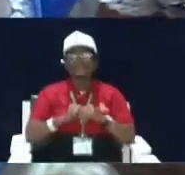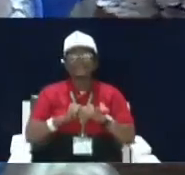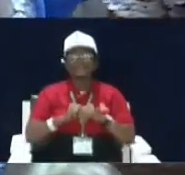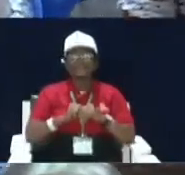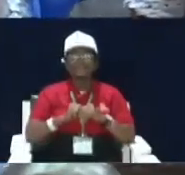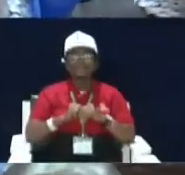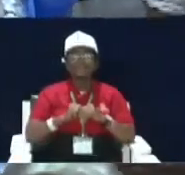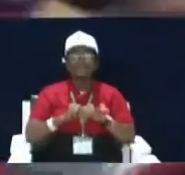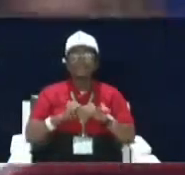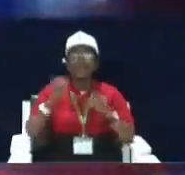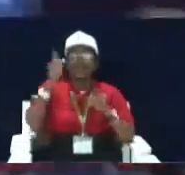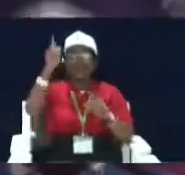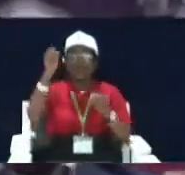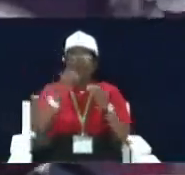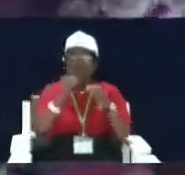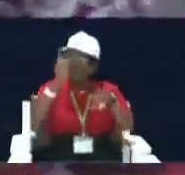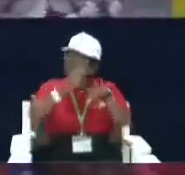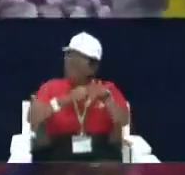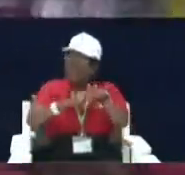One more time.